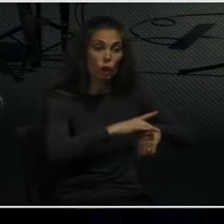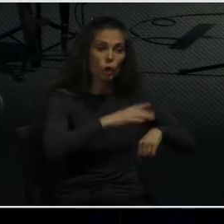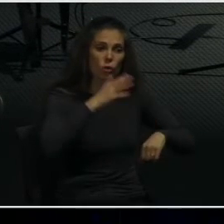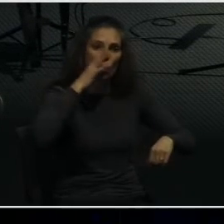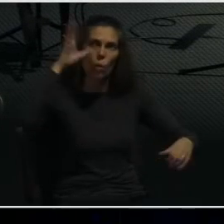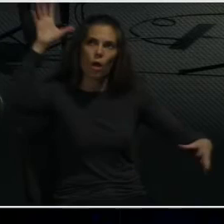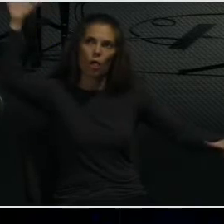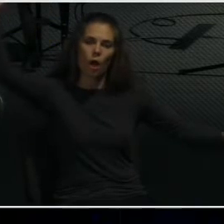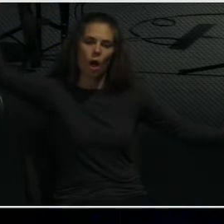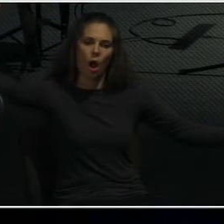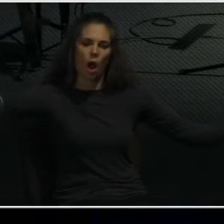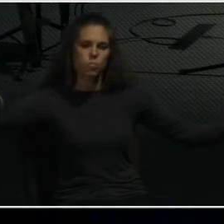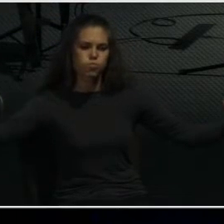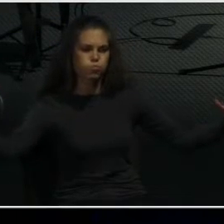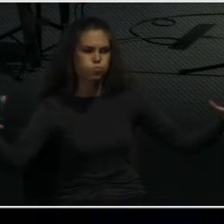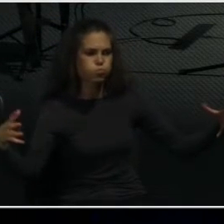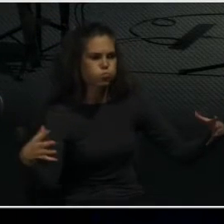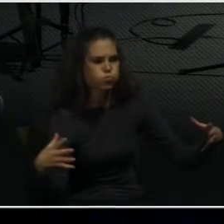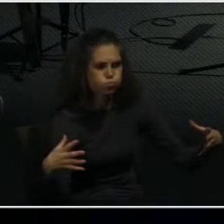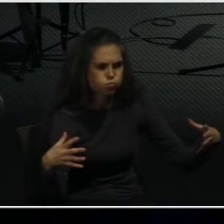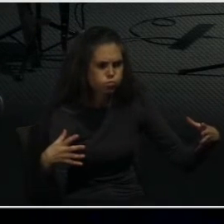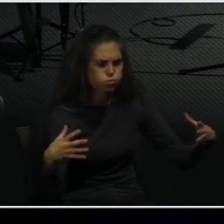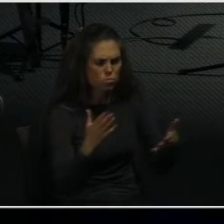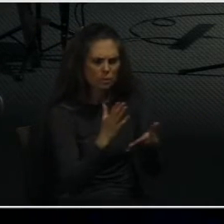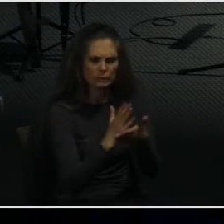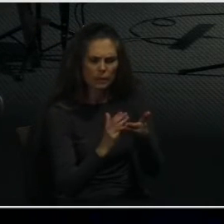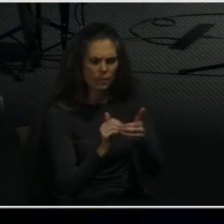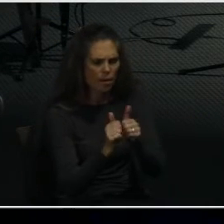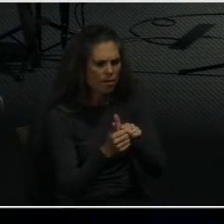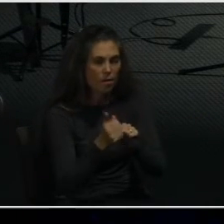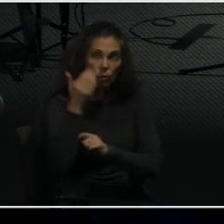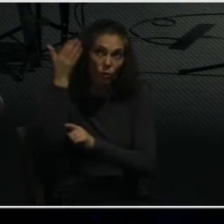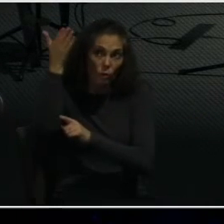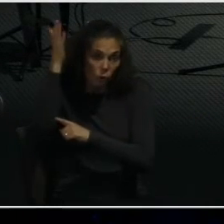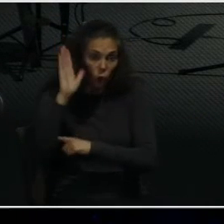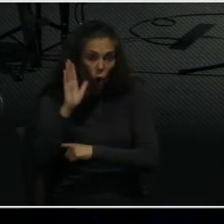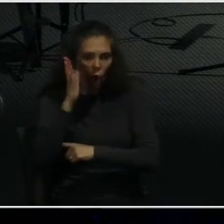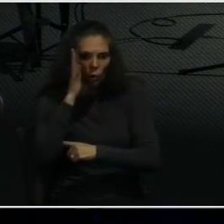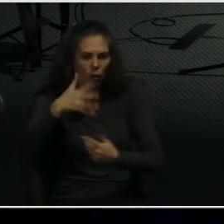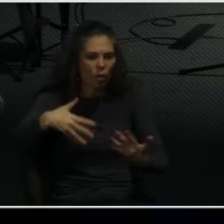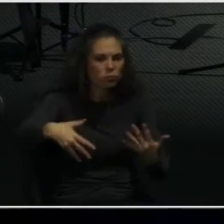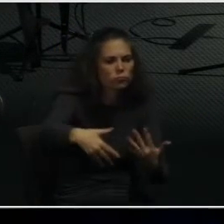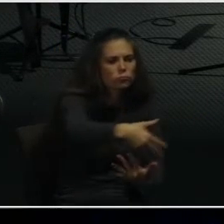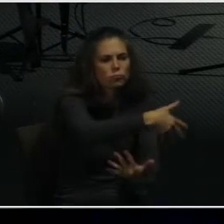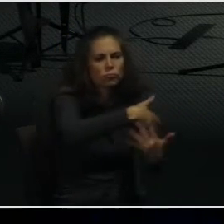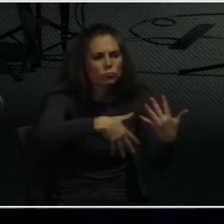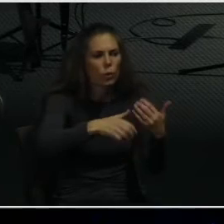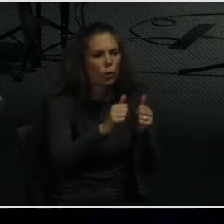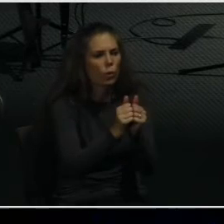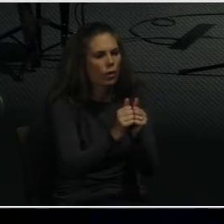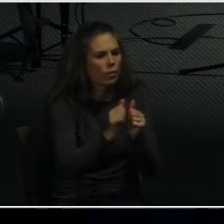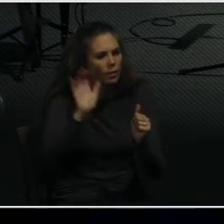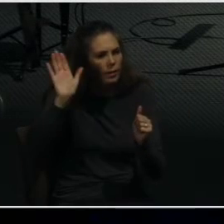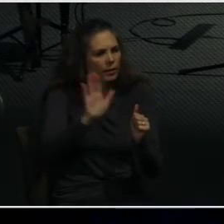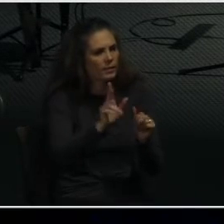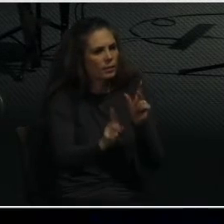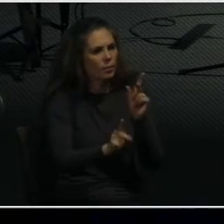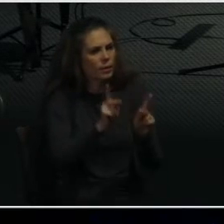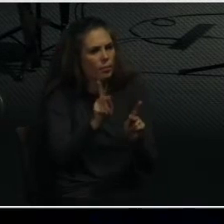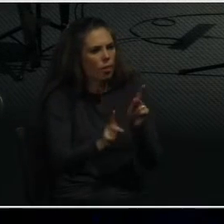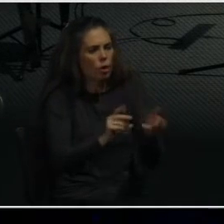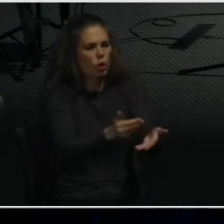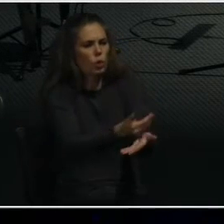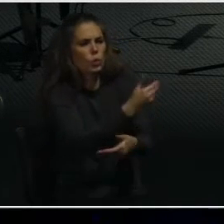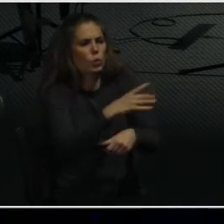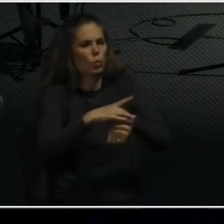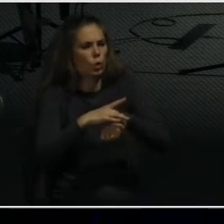God's going to dwell with his people on the new earth, the renewed earth. And this is a picture